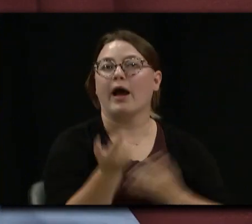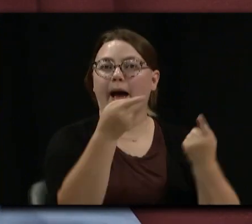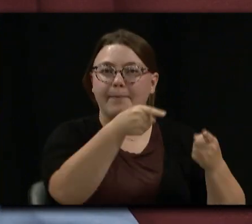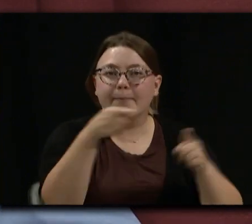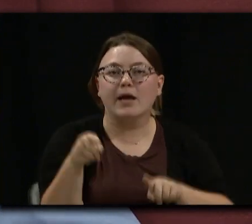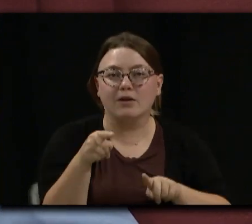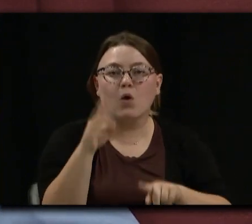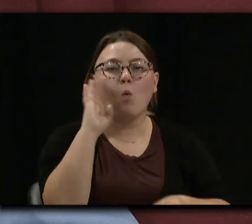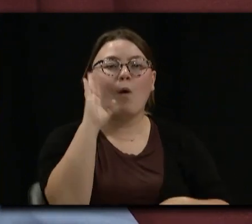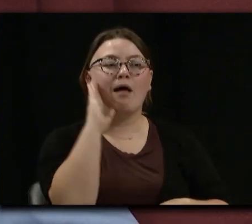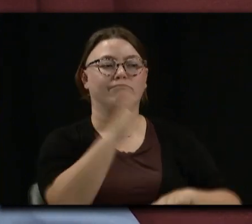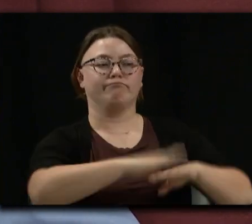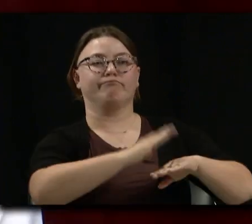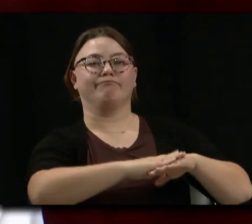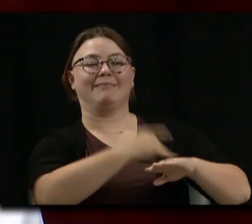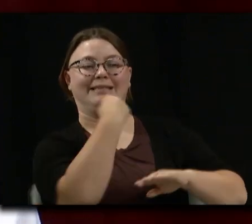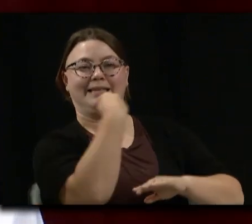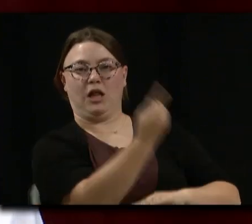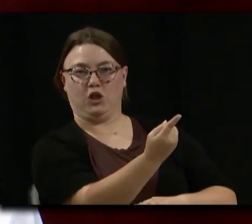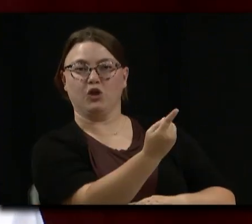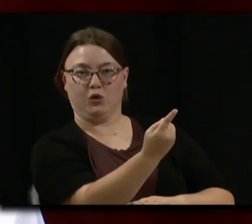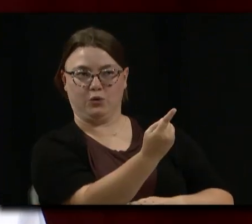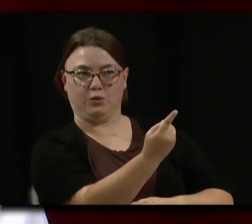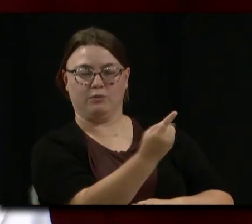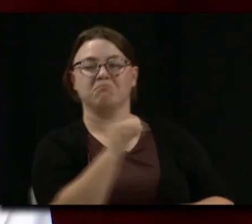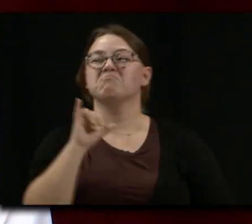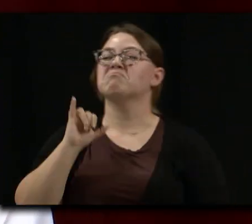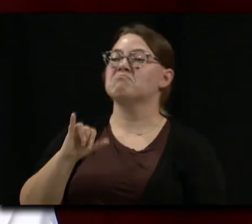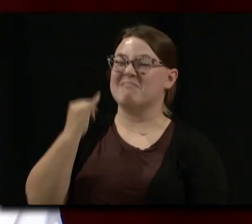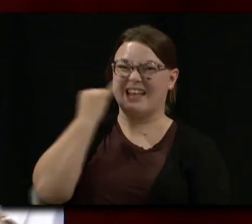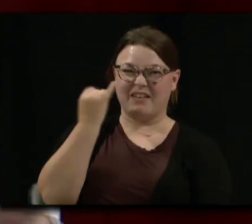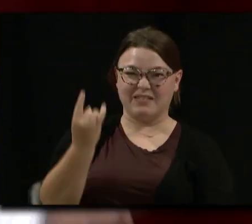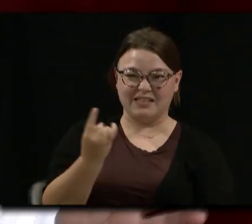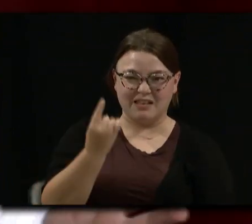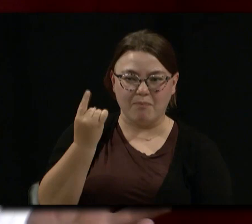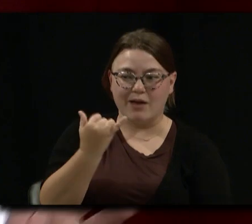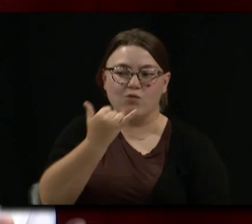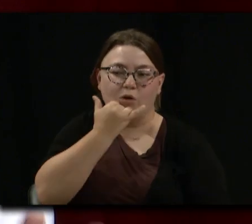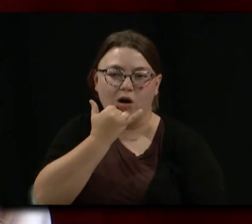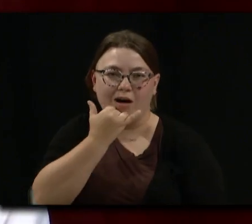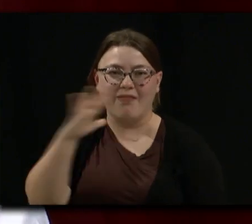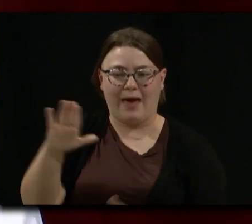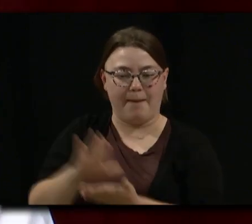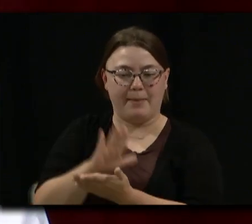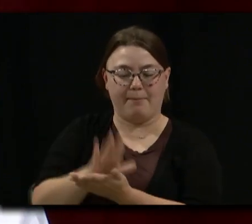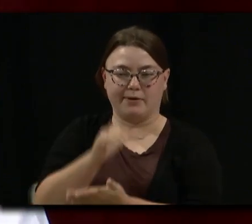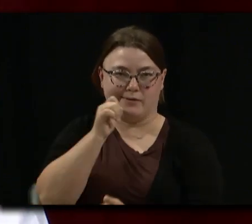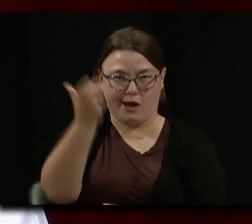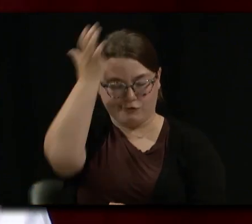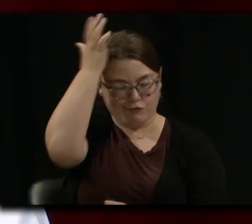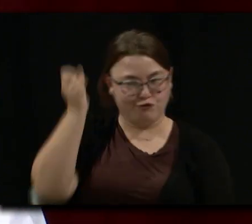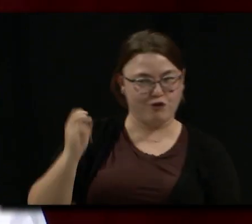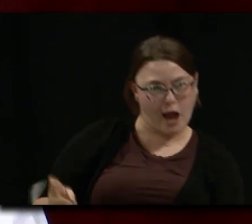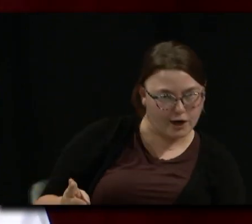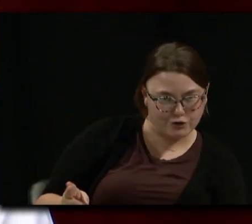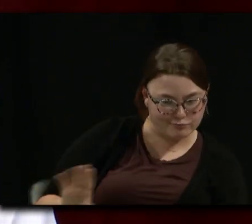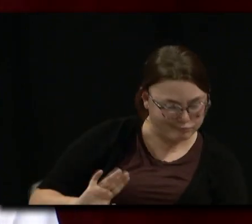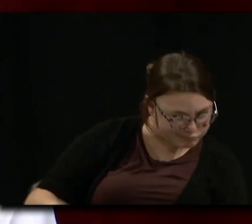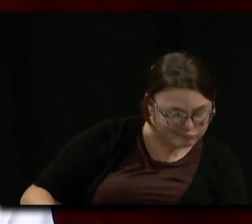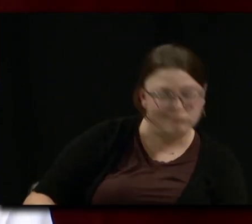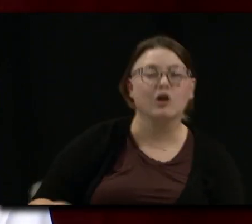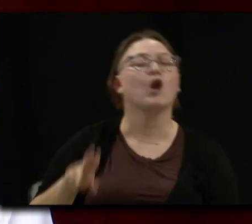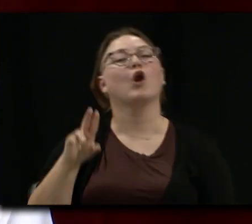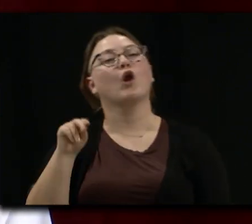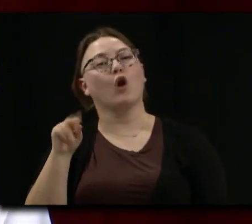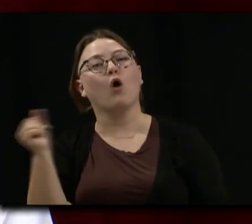get that information So from if you. for some reason something doesn't add up, it doesn't just get tossed, it's followed up with, and so people would